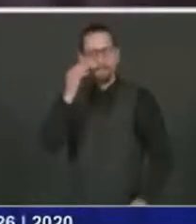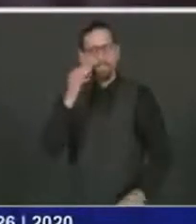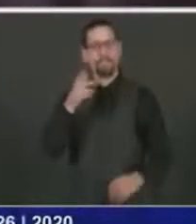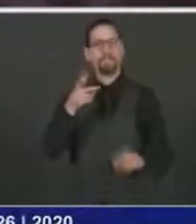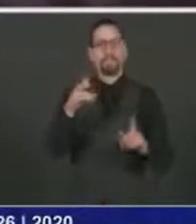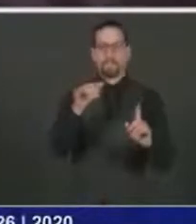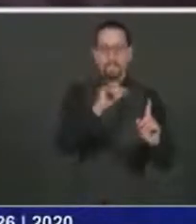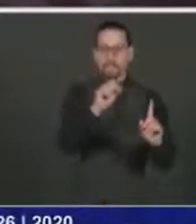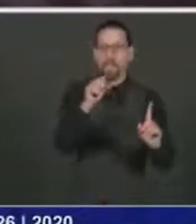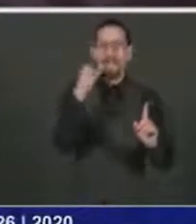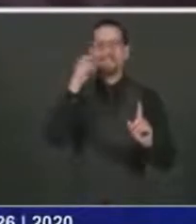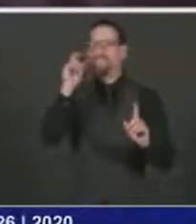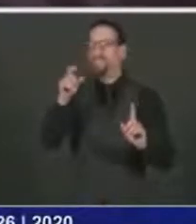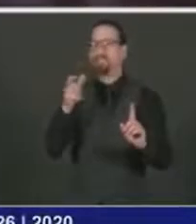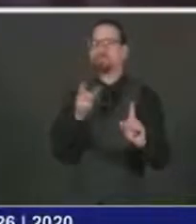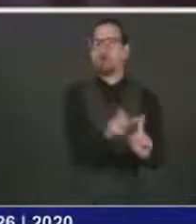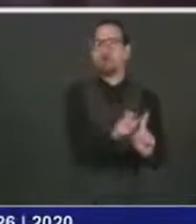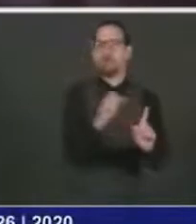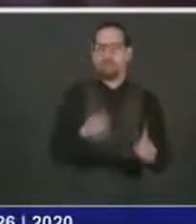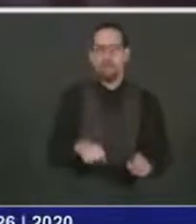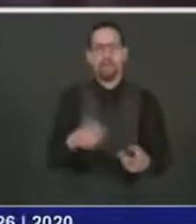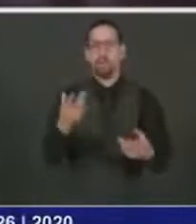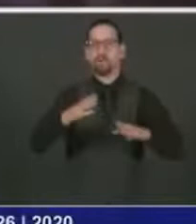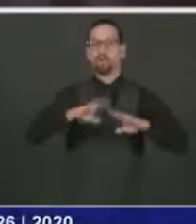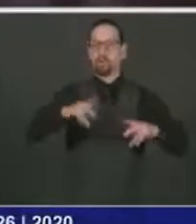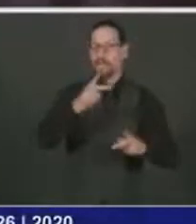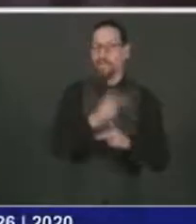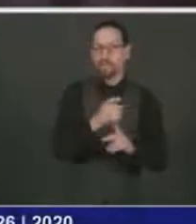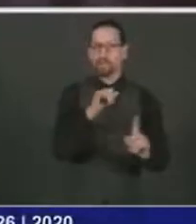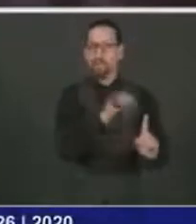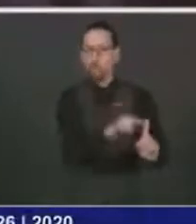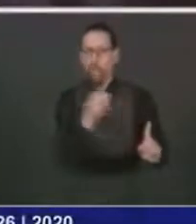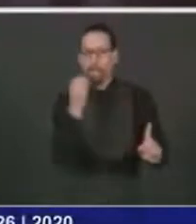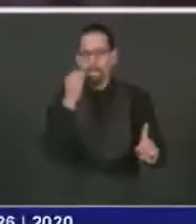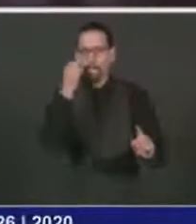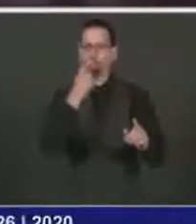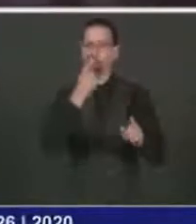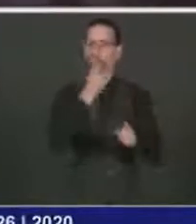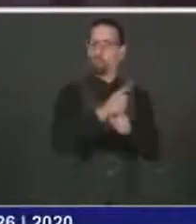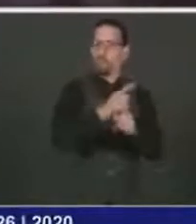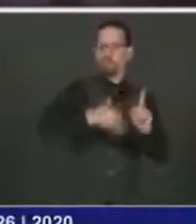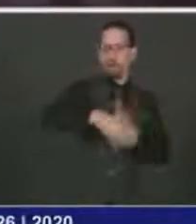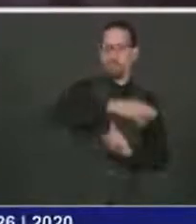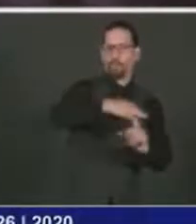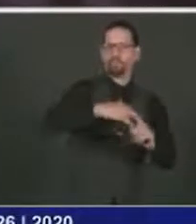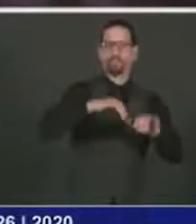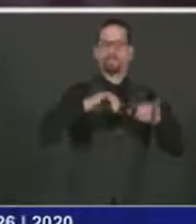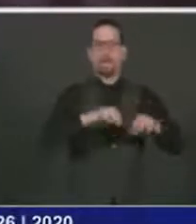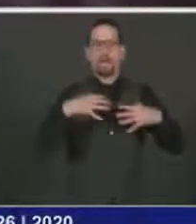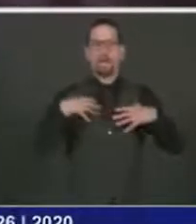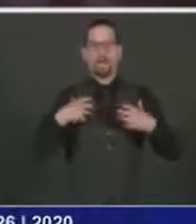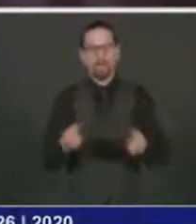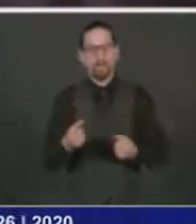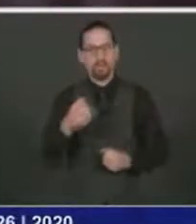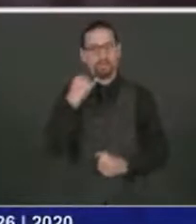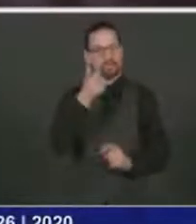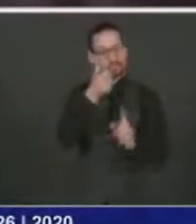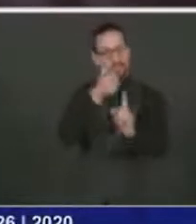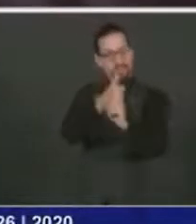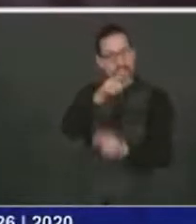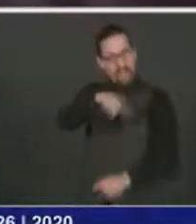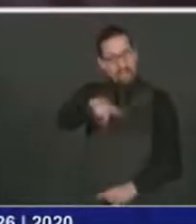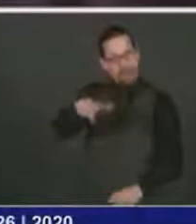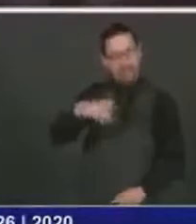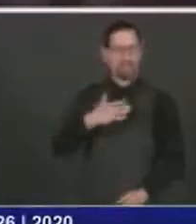to, quarantine or isolate their kids if they need to, and keep themselves healthy. So landlords, please step up. To the 61 of you who